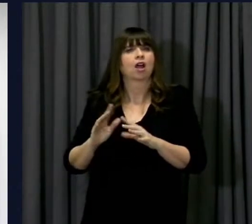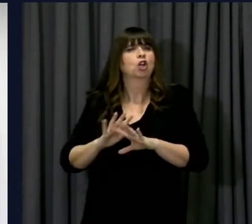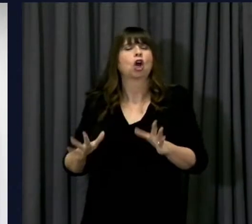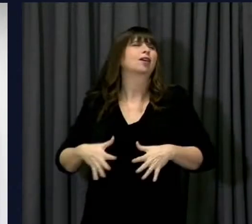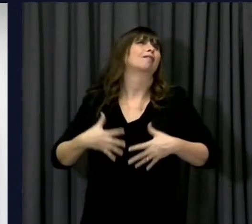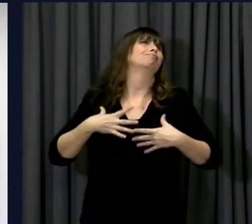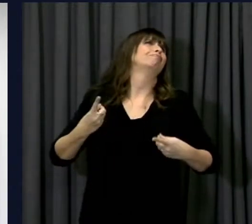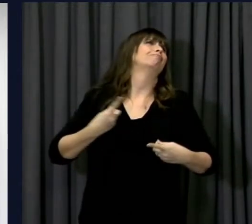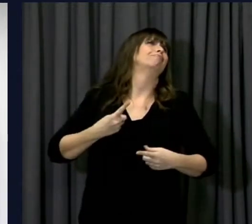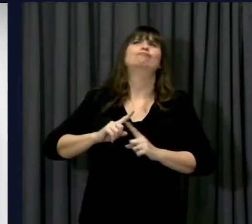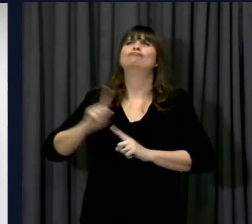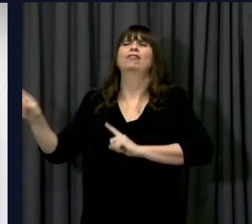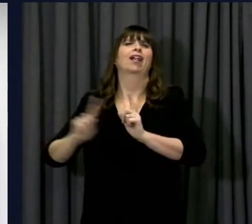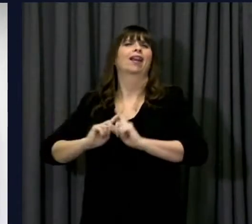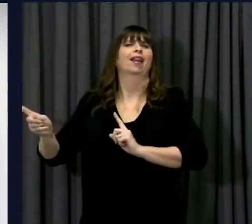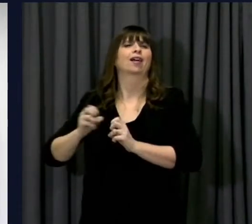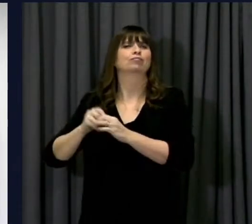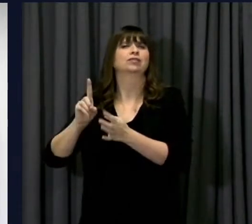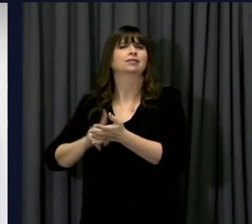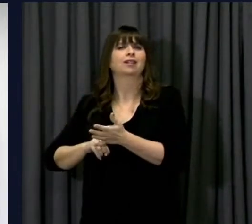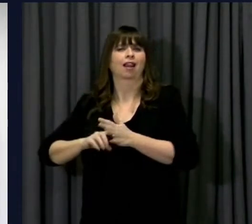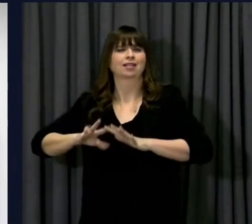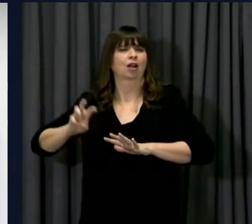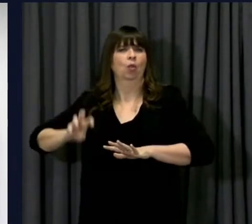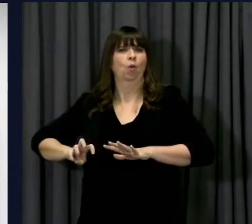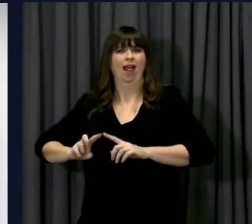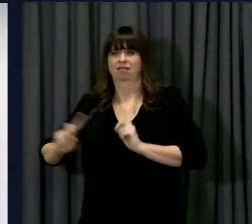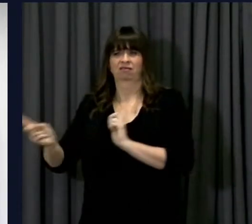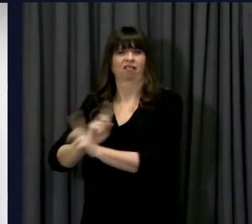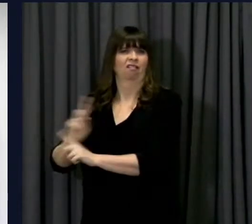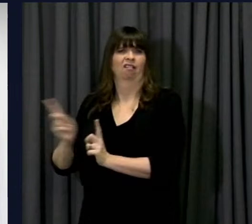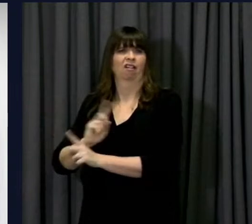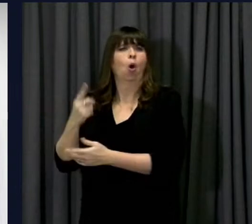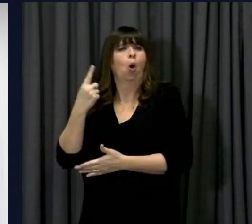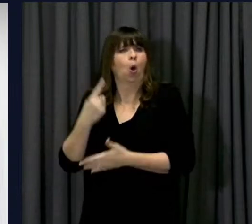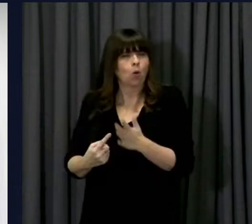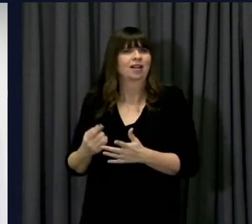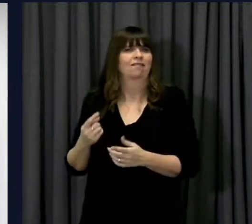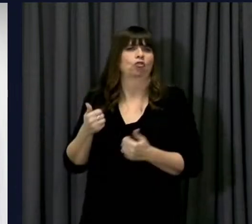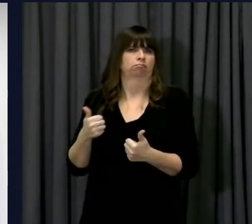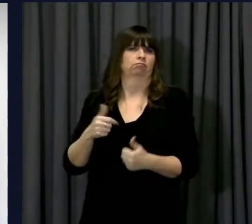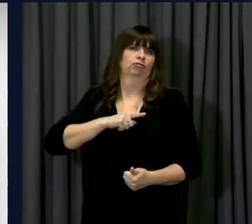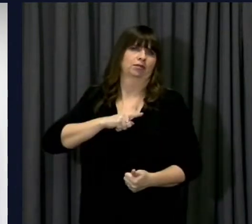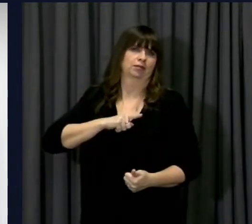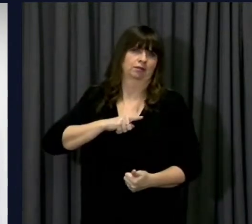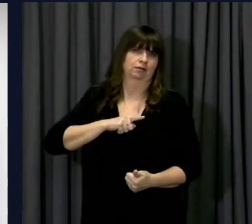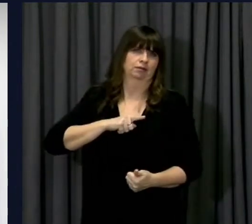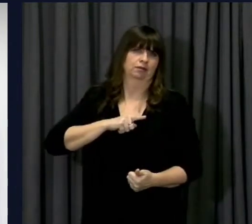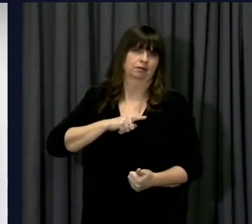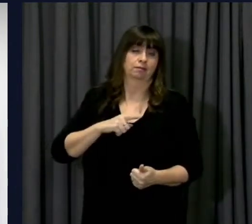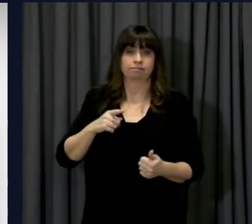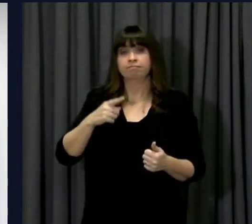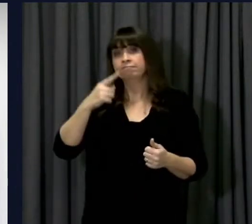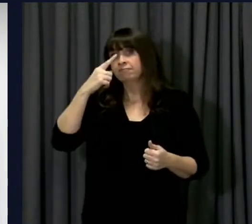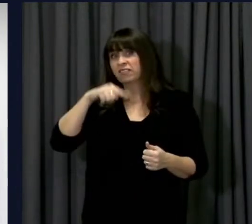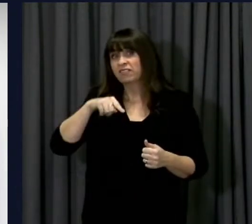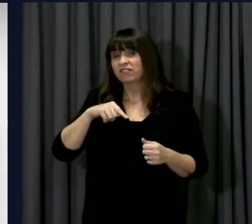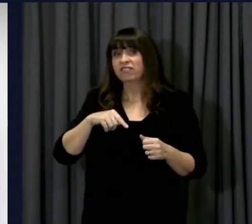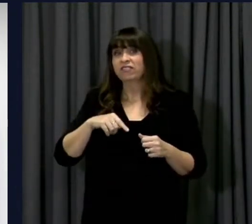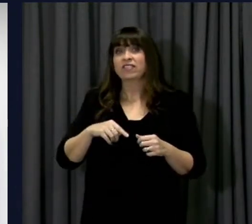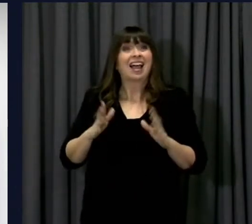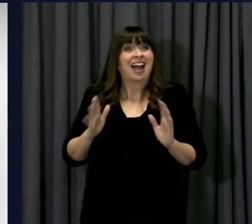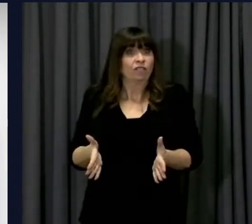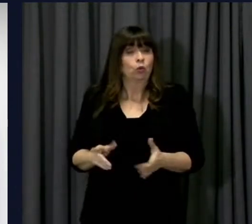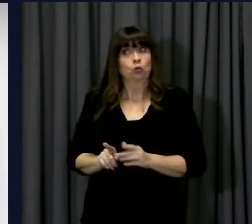travel between Bristol and South Wales in particular, for example. And more than that, of course, if people are travelling for